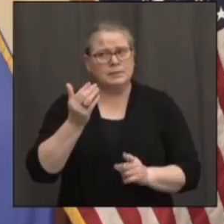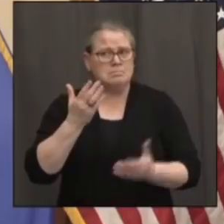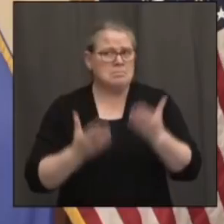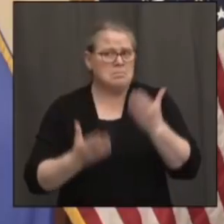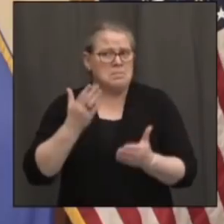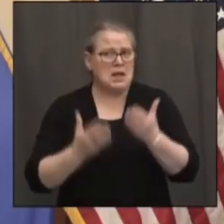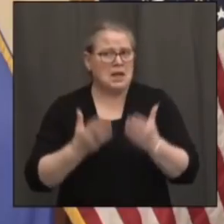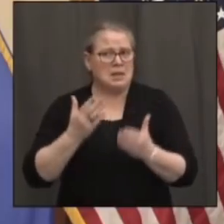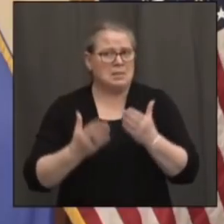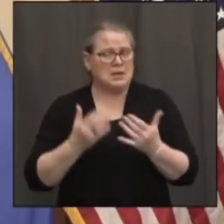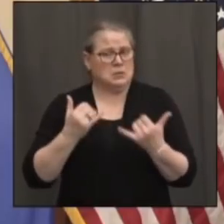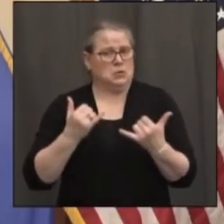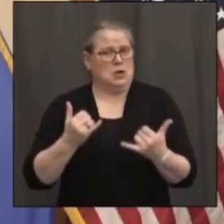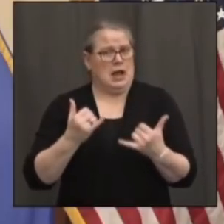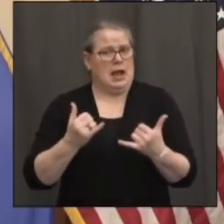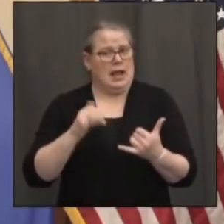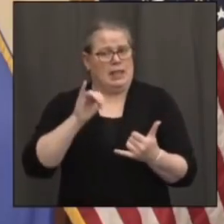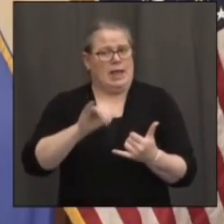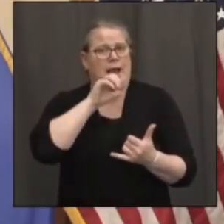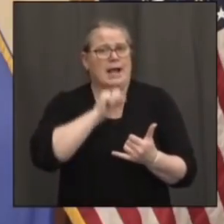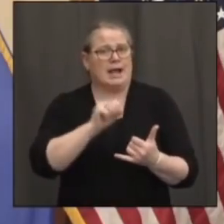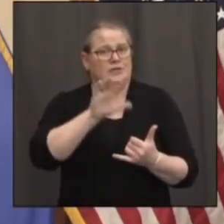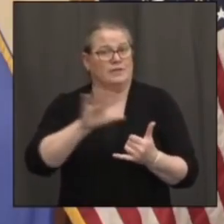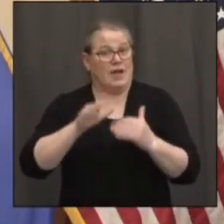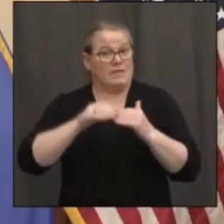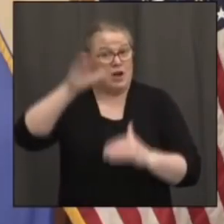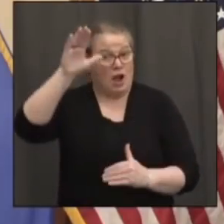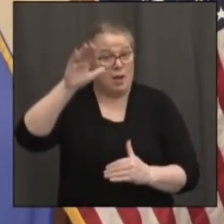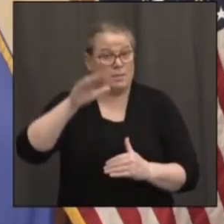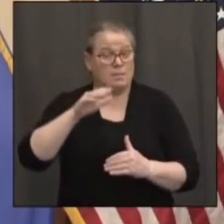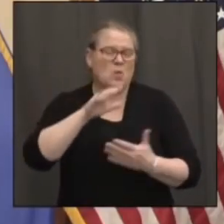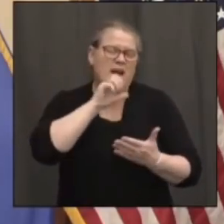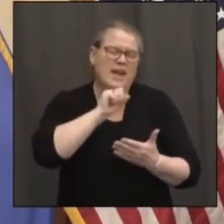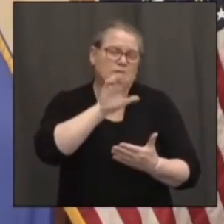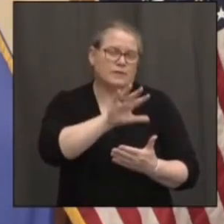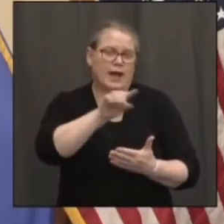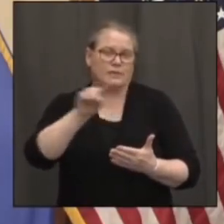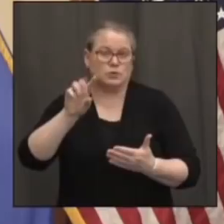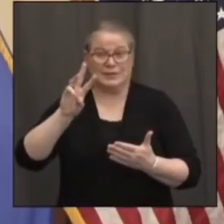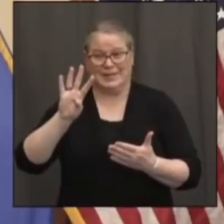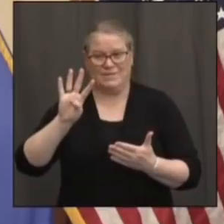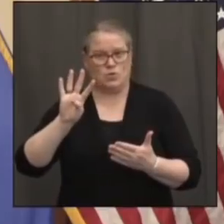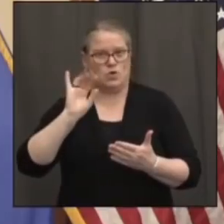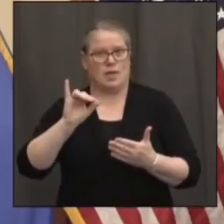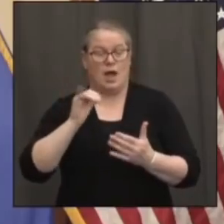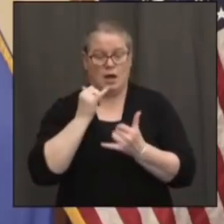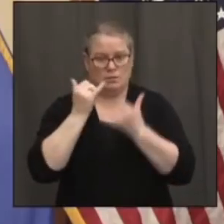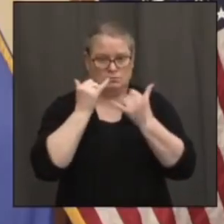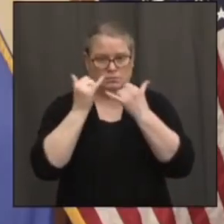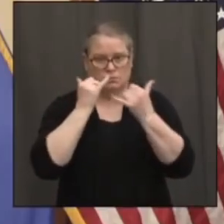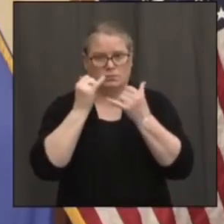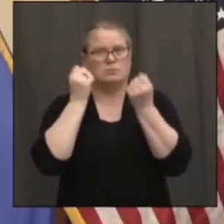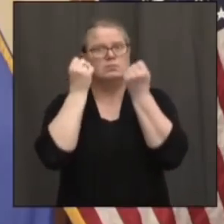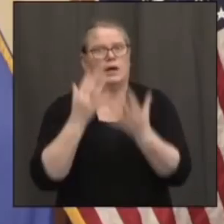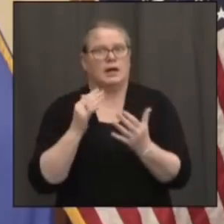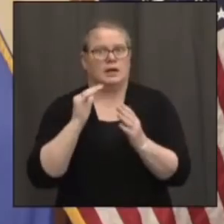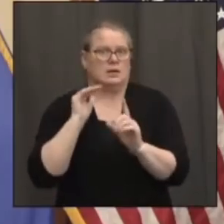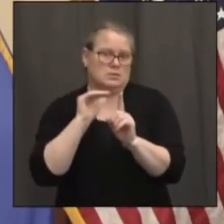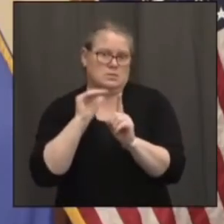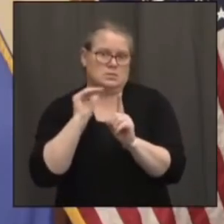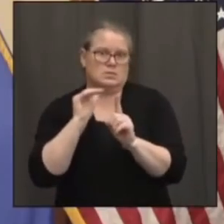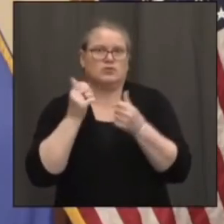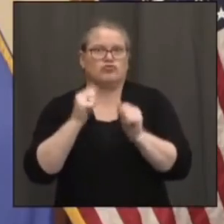age group today, those ages 55 and between 64. Considering the population of that age group